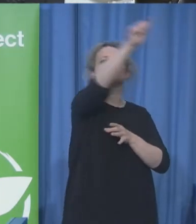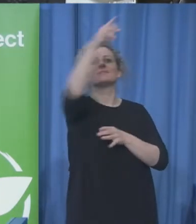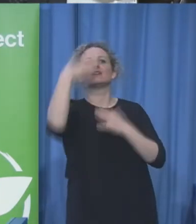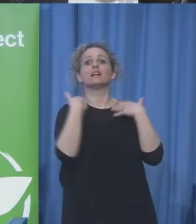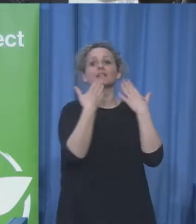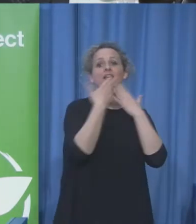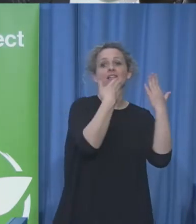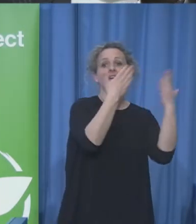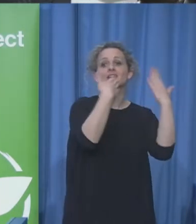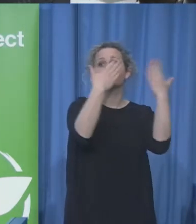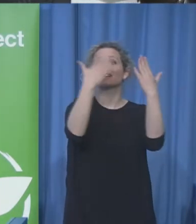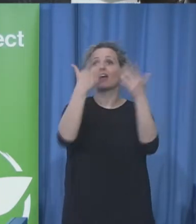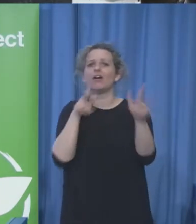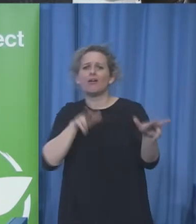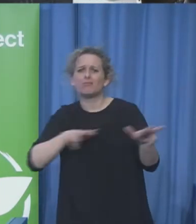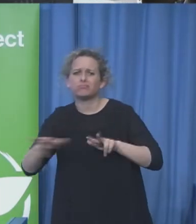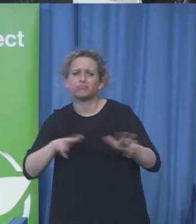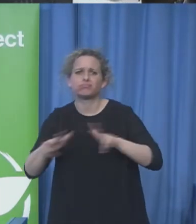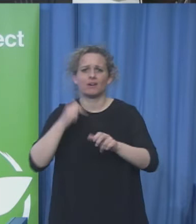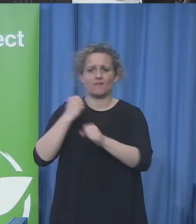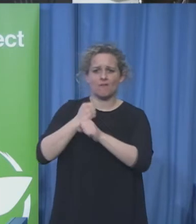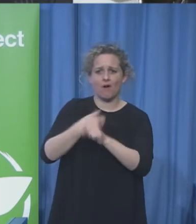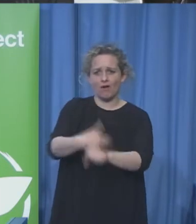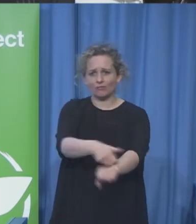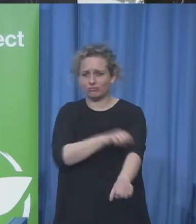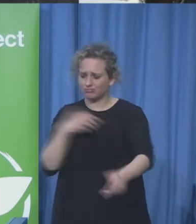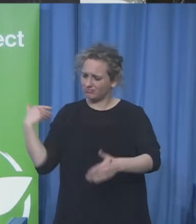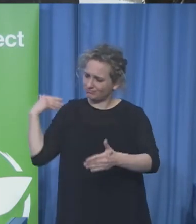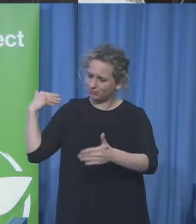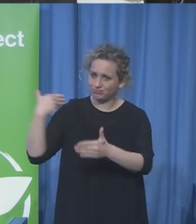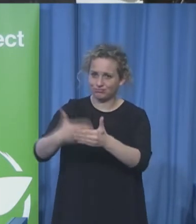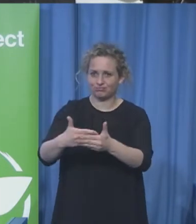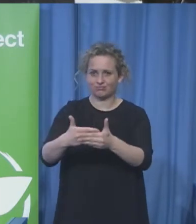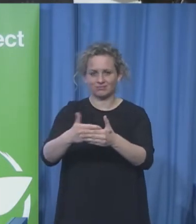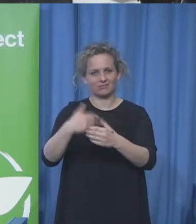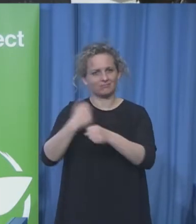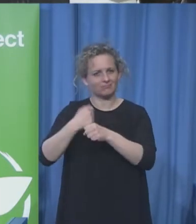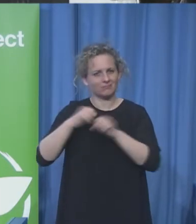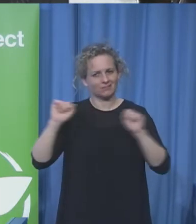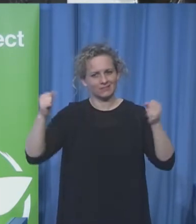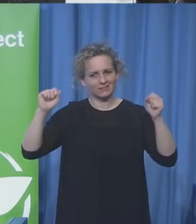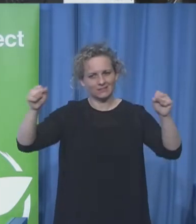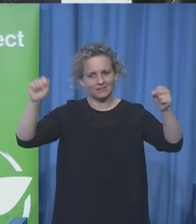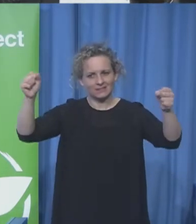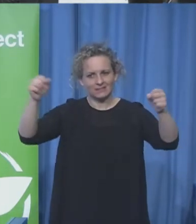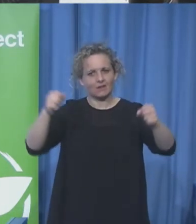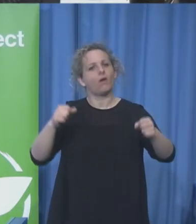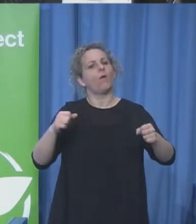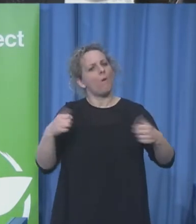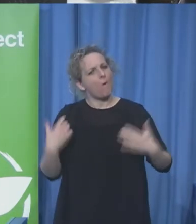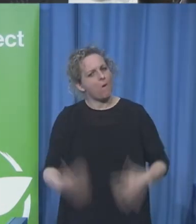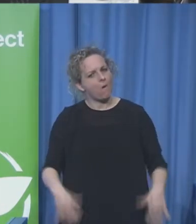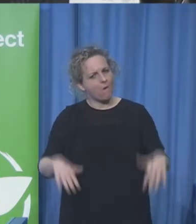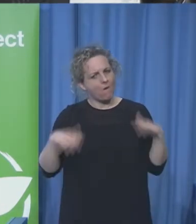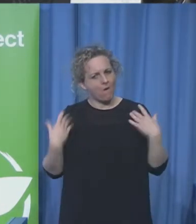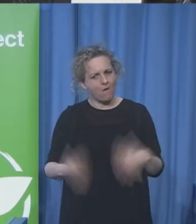conference. Without their fantastic work, their incredible dedication and their tireless